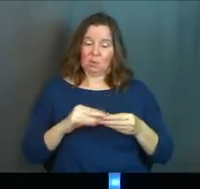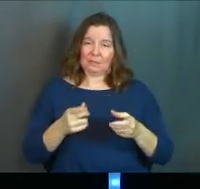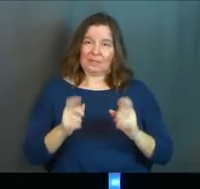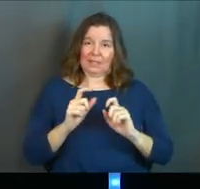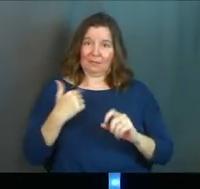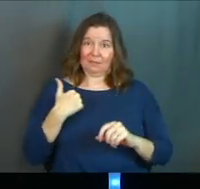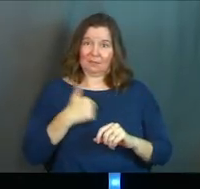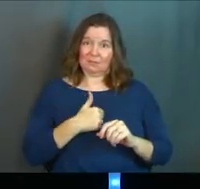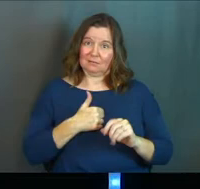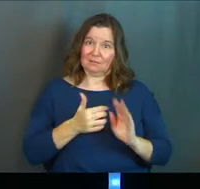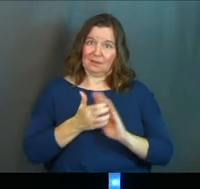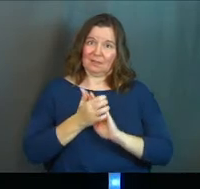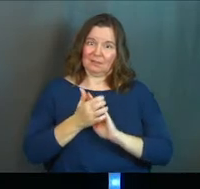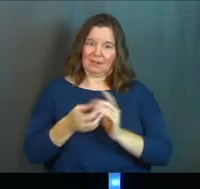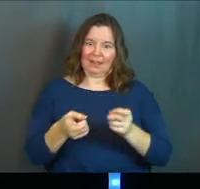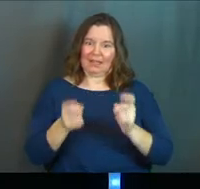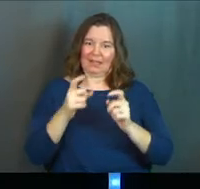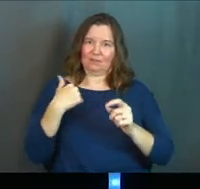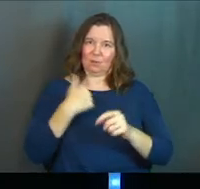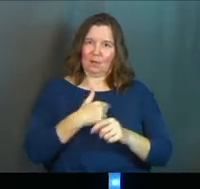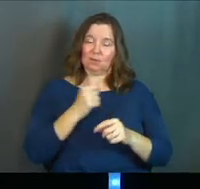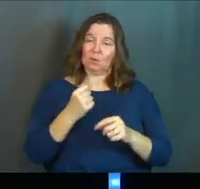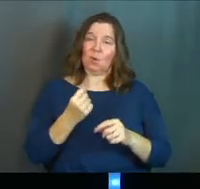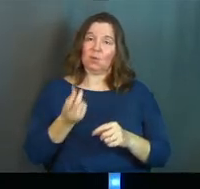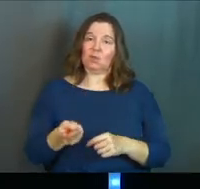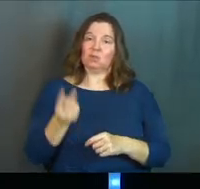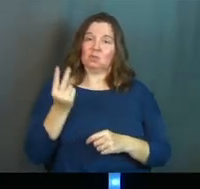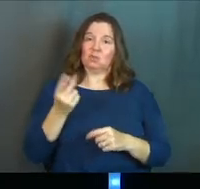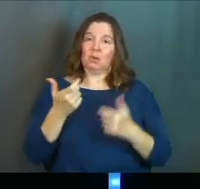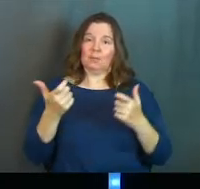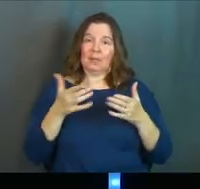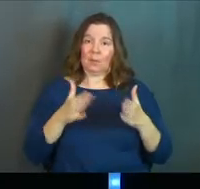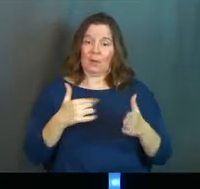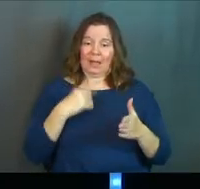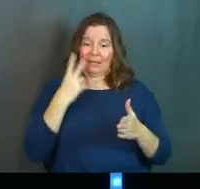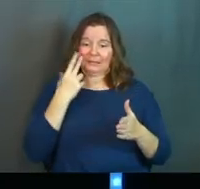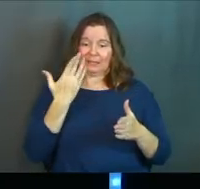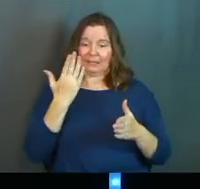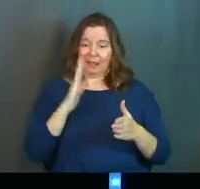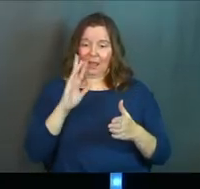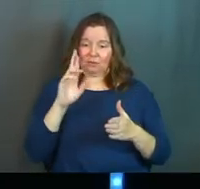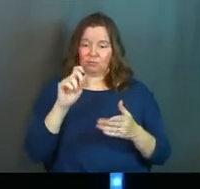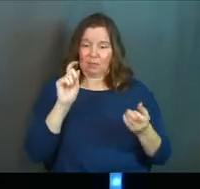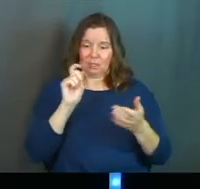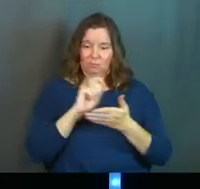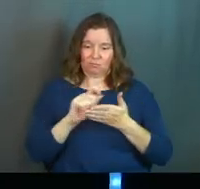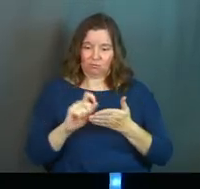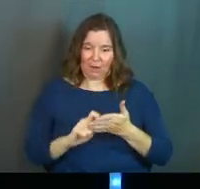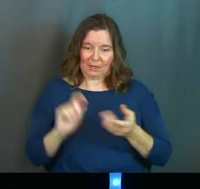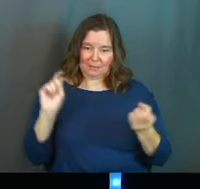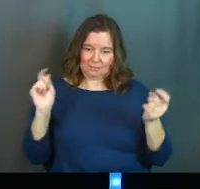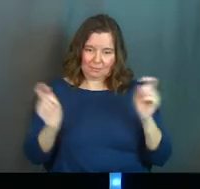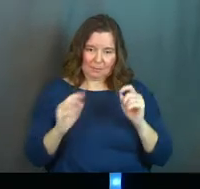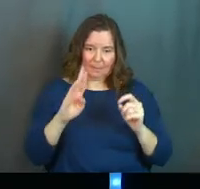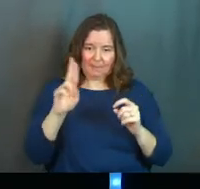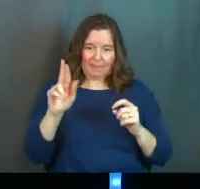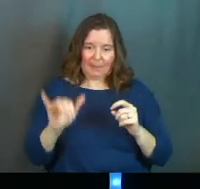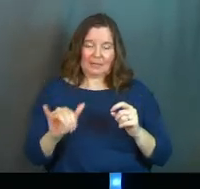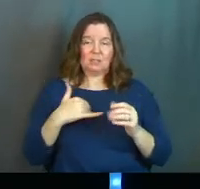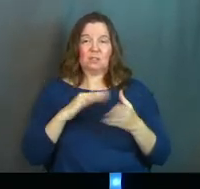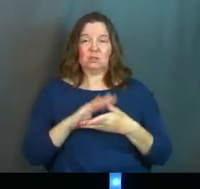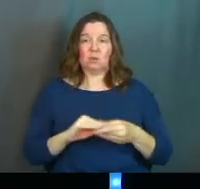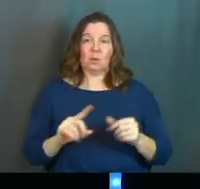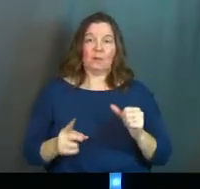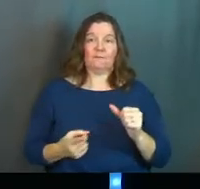a gift to us. Amen? So there's two big ways that I see God rewriting Benny's story. The first way